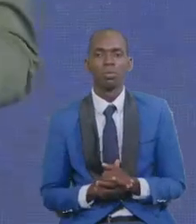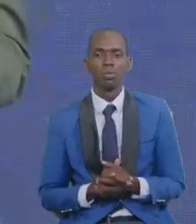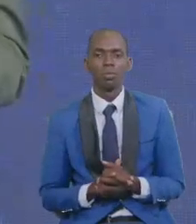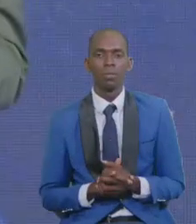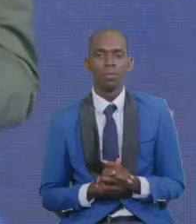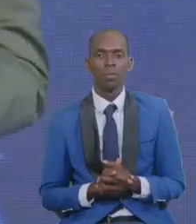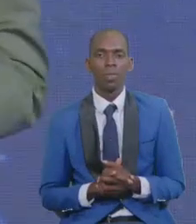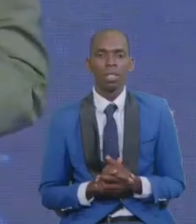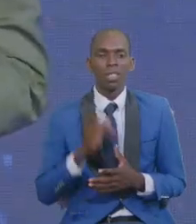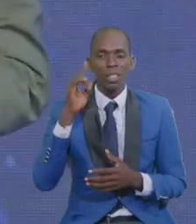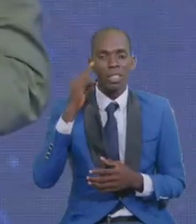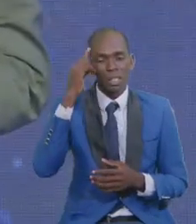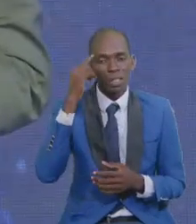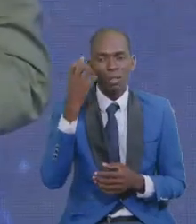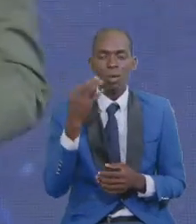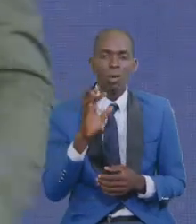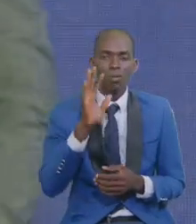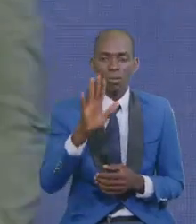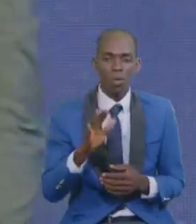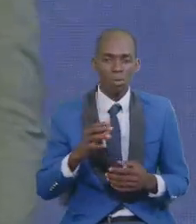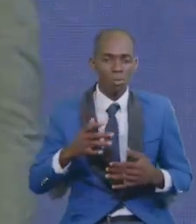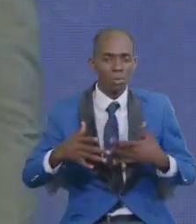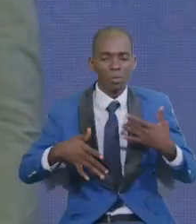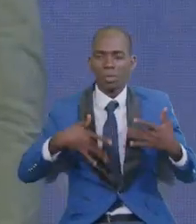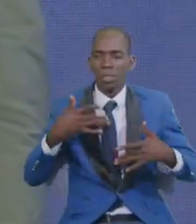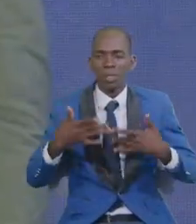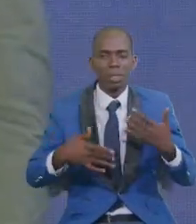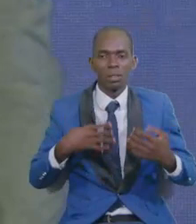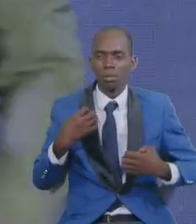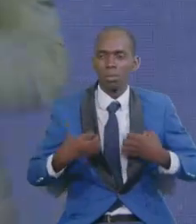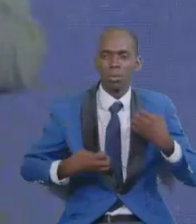He thinks of your emotion and your feeling.